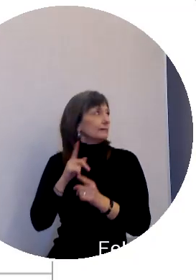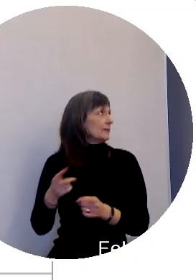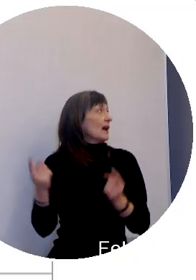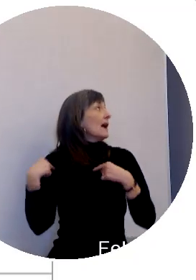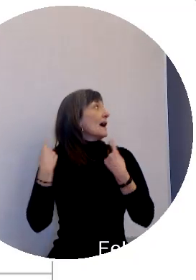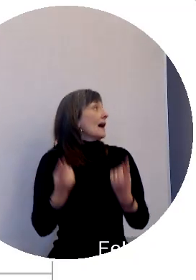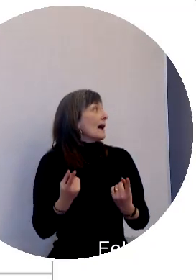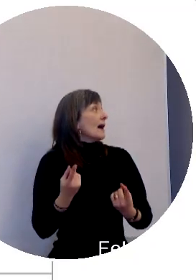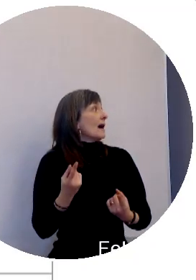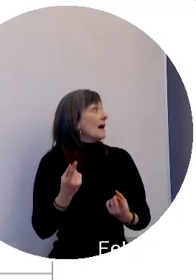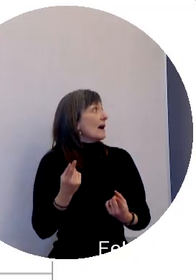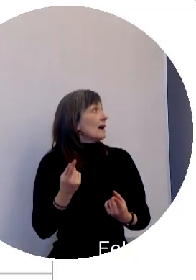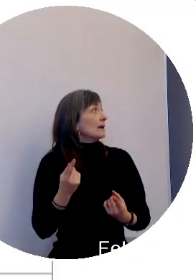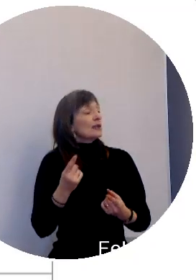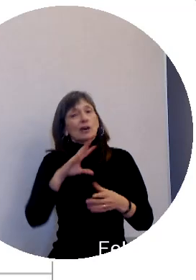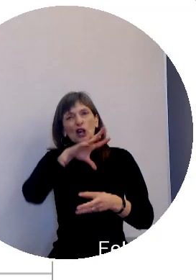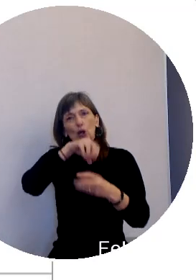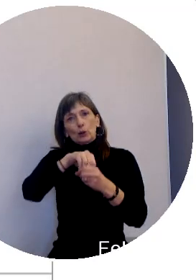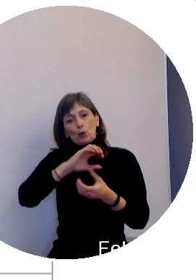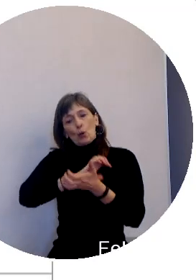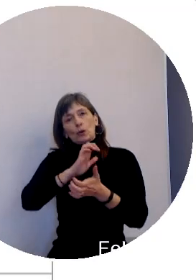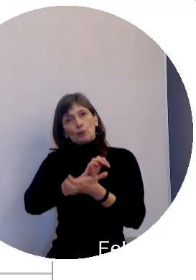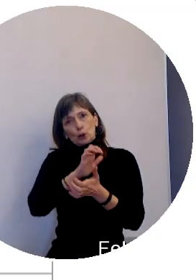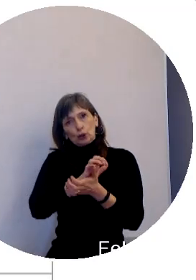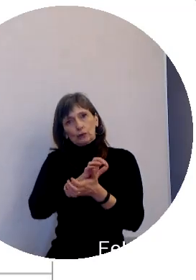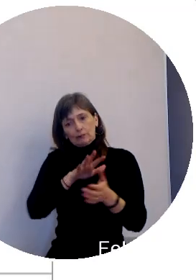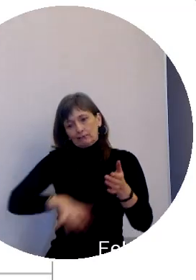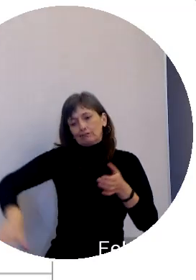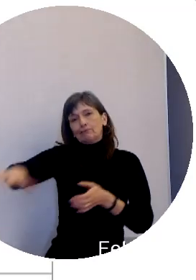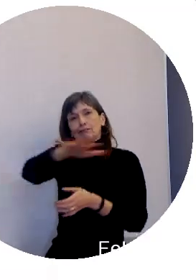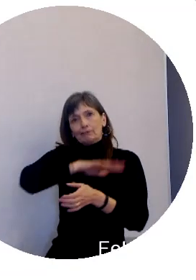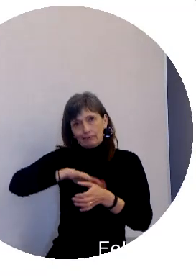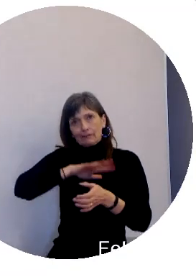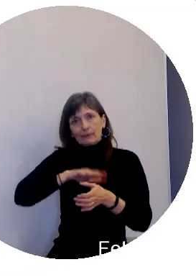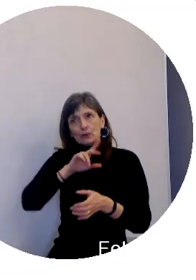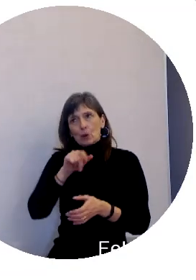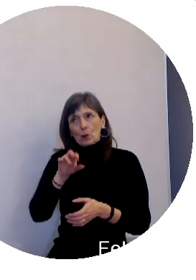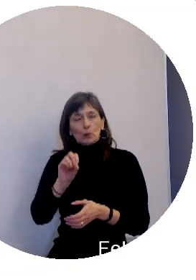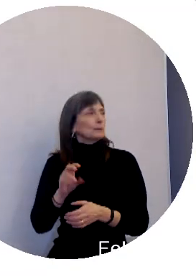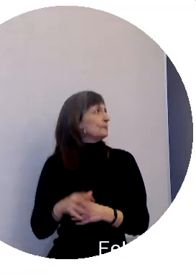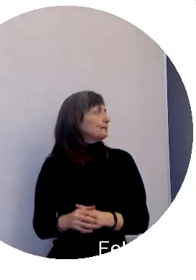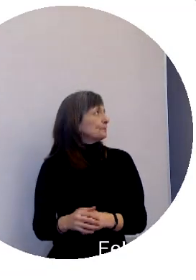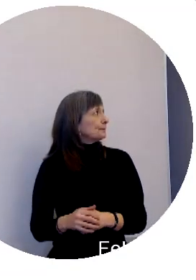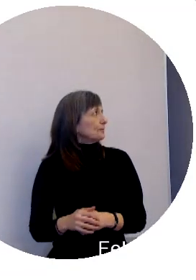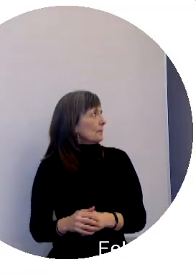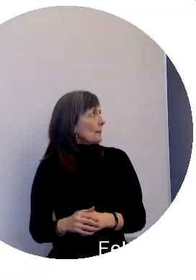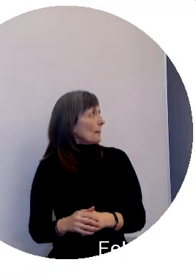Corner Brook K-9 reorganization plan for C.C. Loughlin.